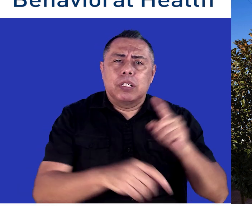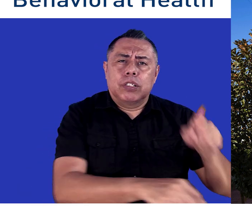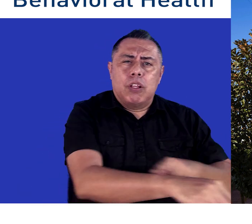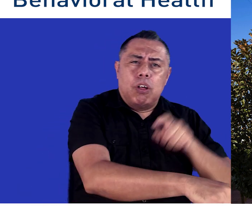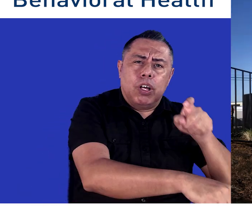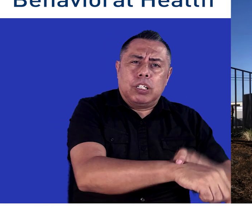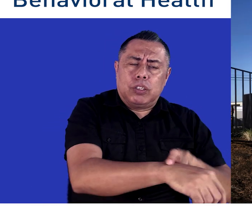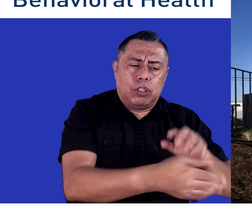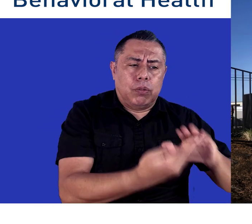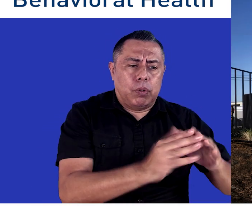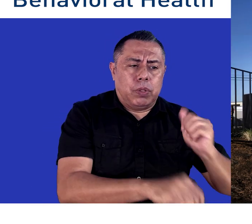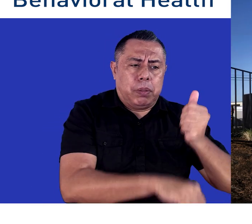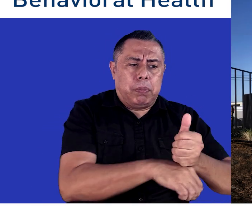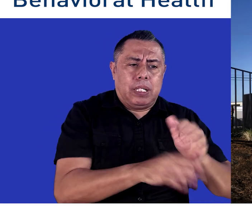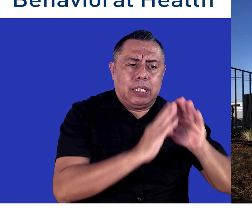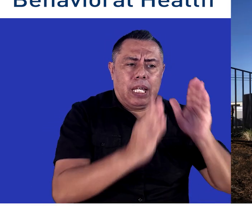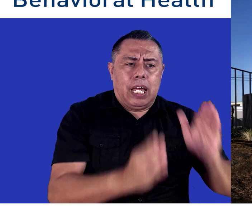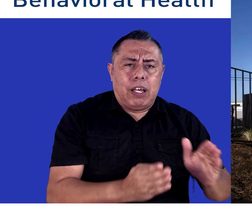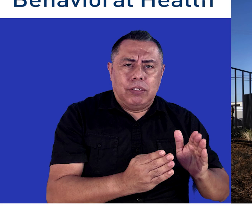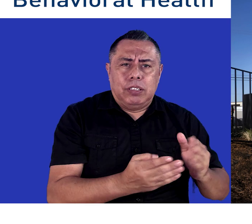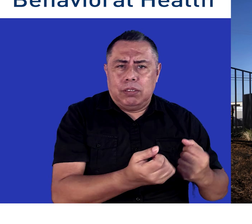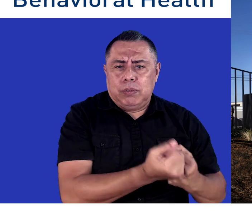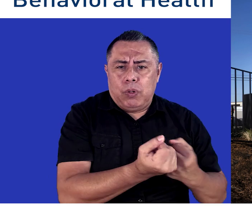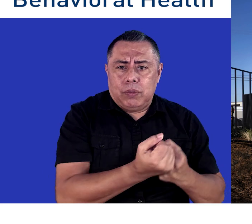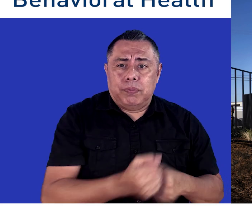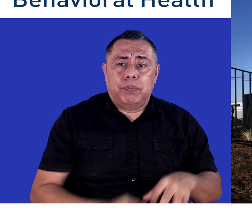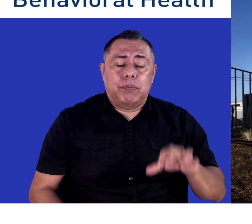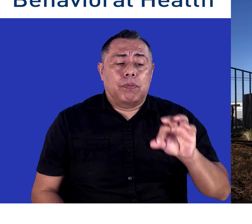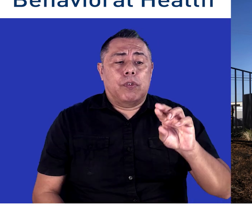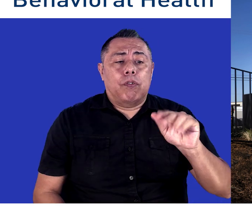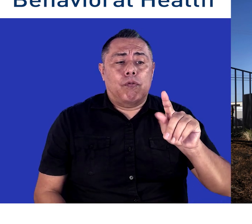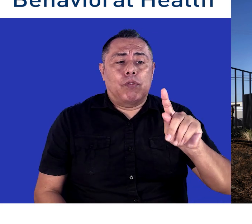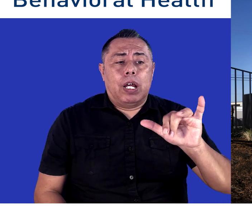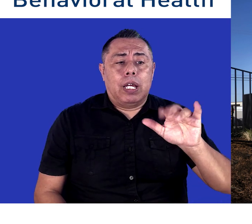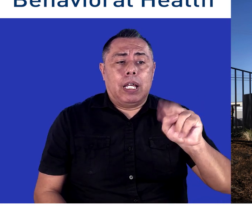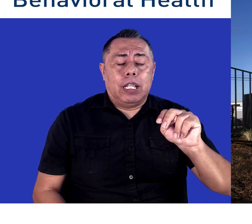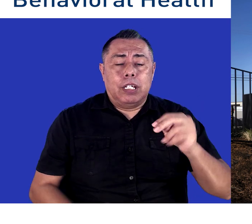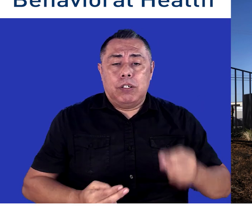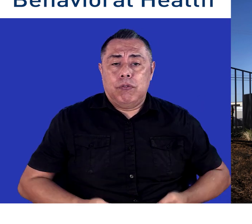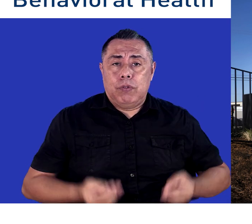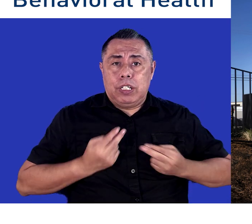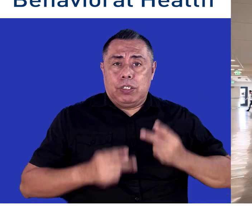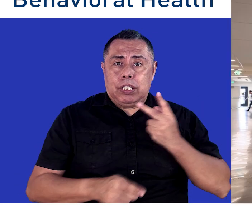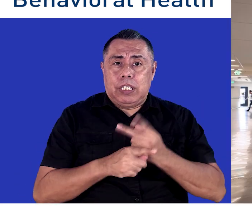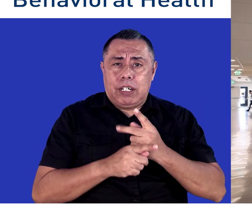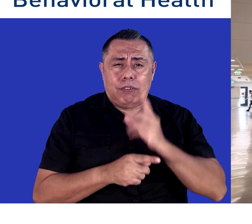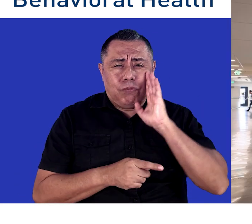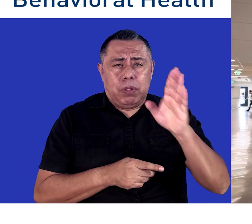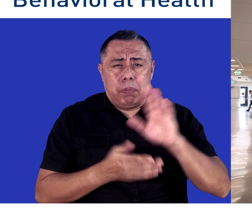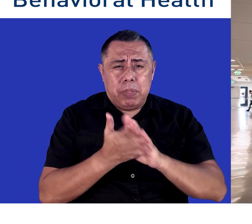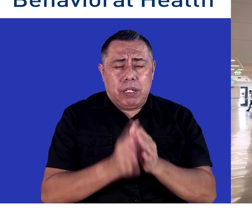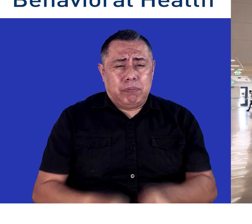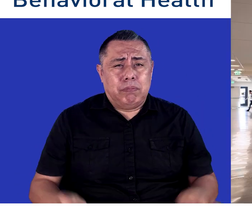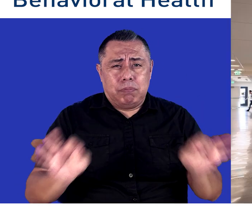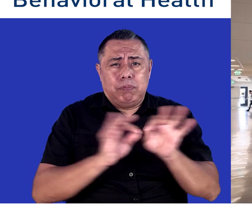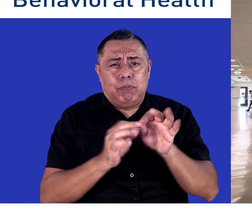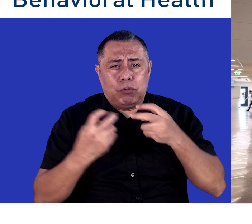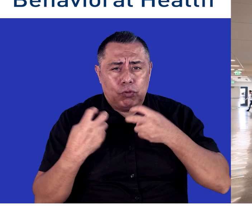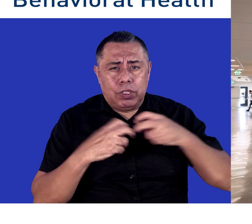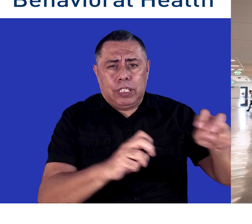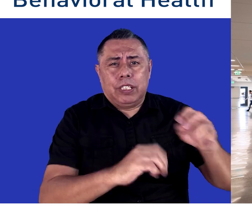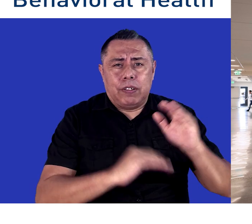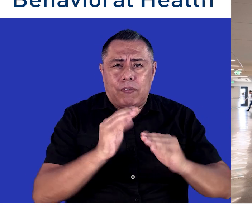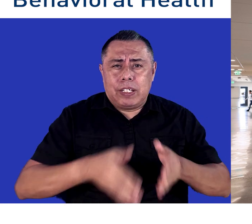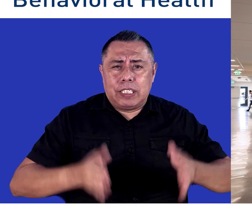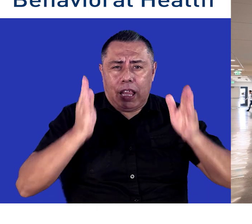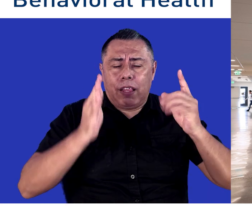long-term community-based housing solutions. Franklin Residential Care will serve as a critical transitional facility